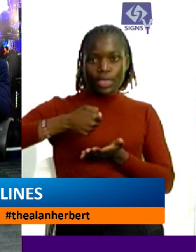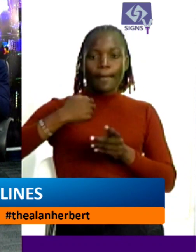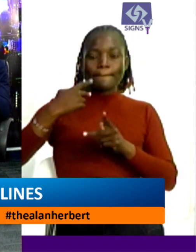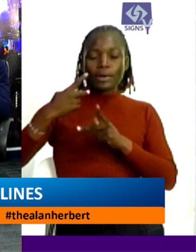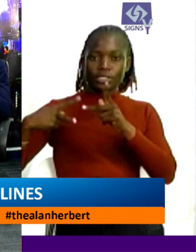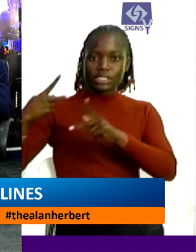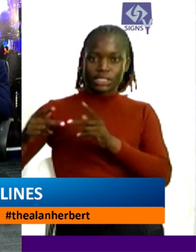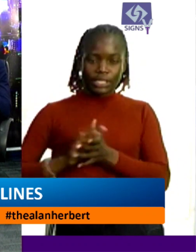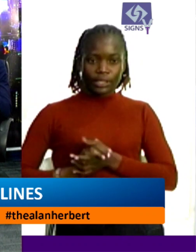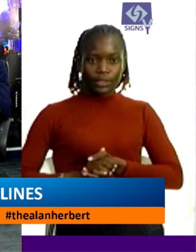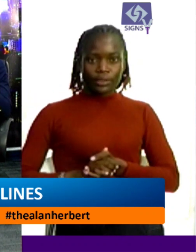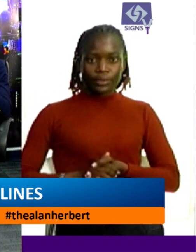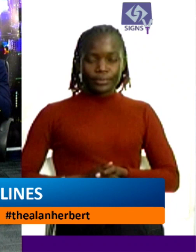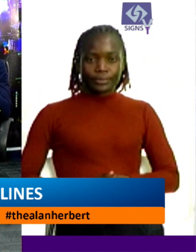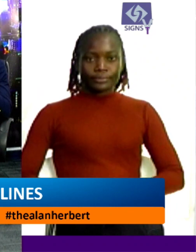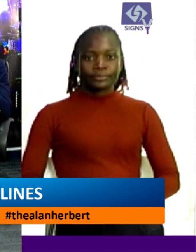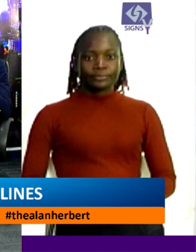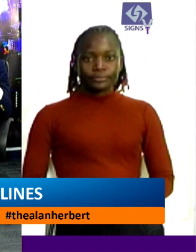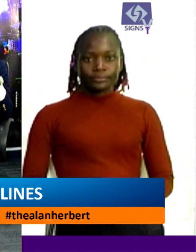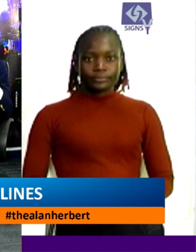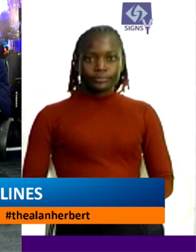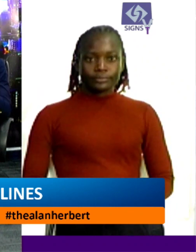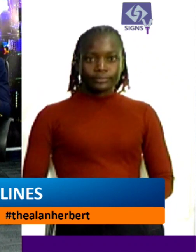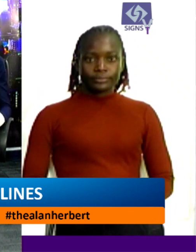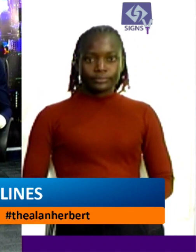process. So it was an eye